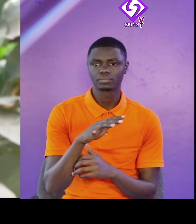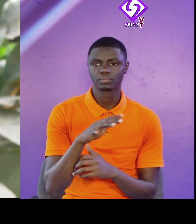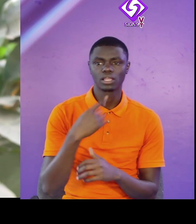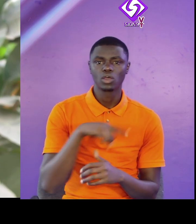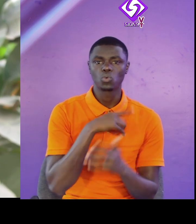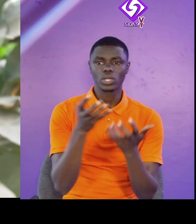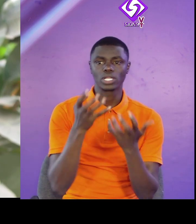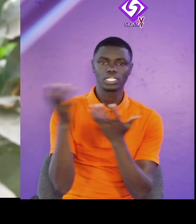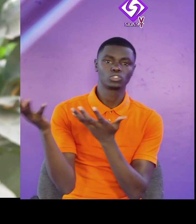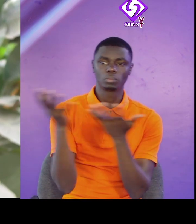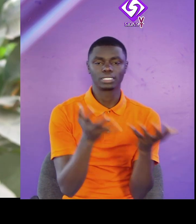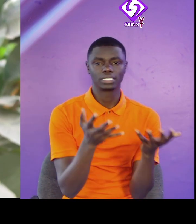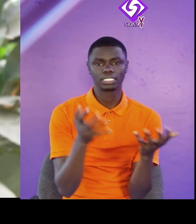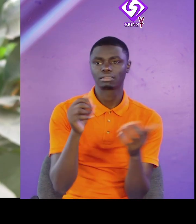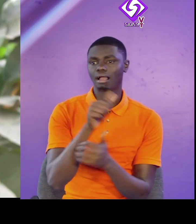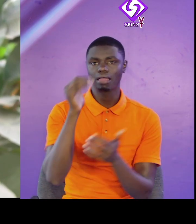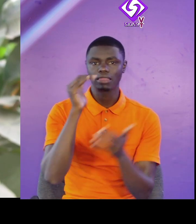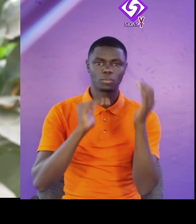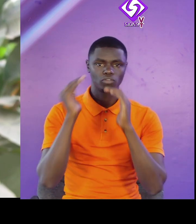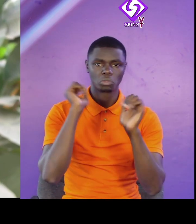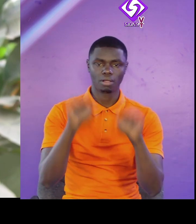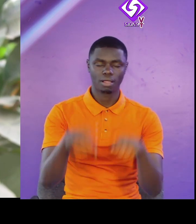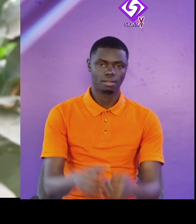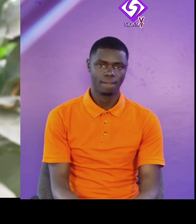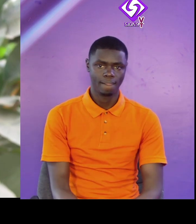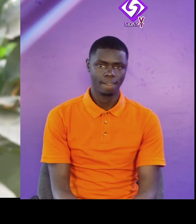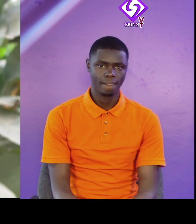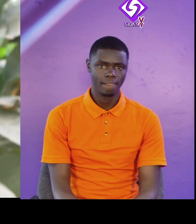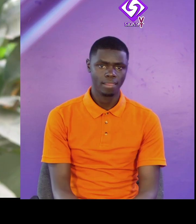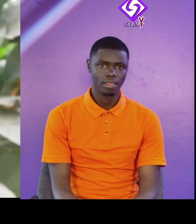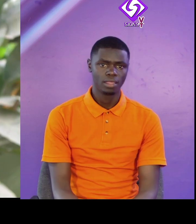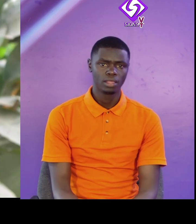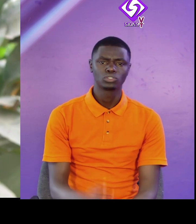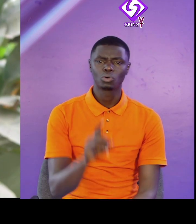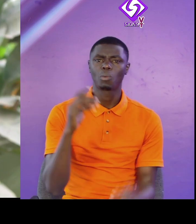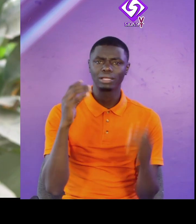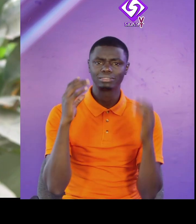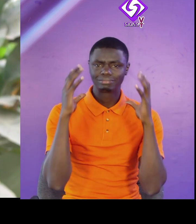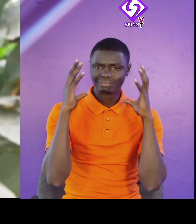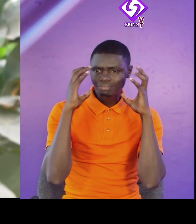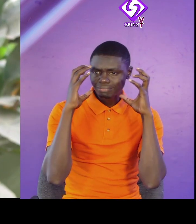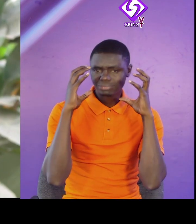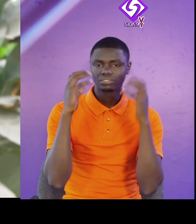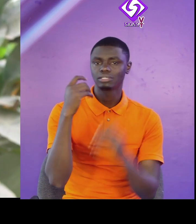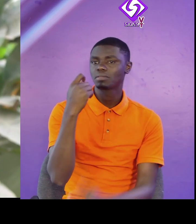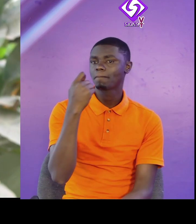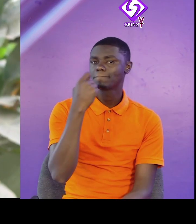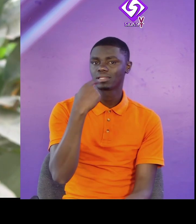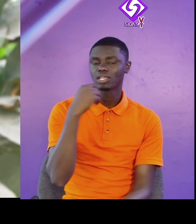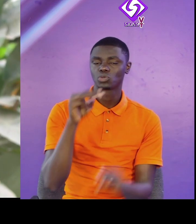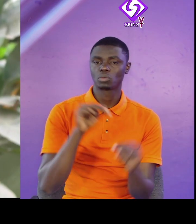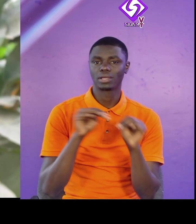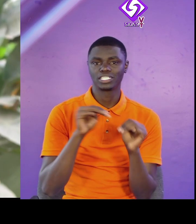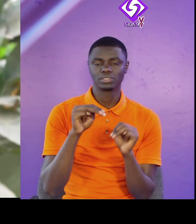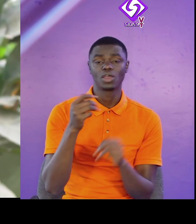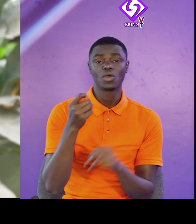in other professionals into. One strength we have as well is medication management. So we understand that